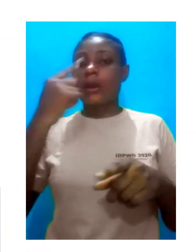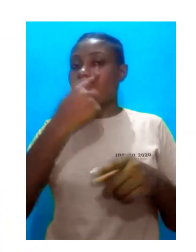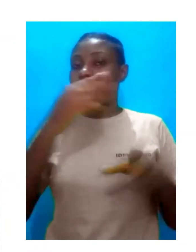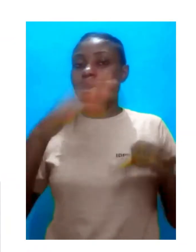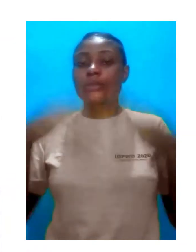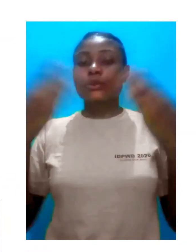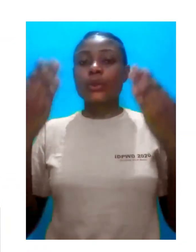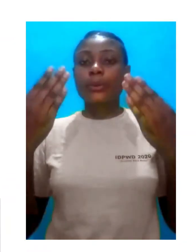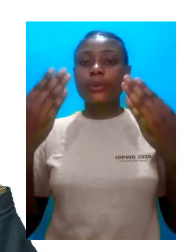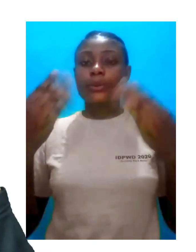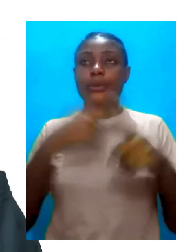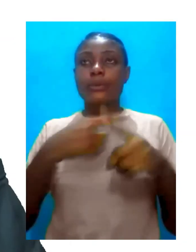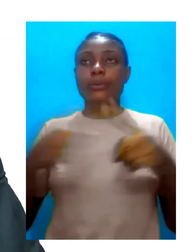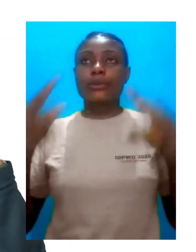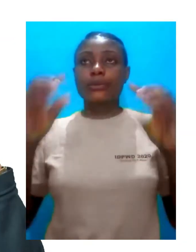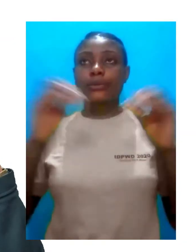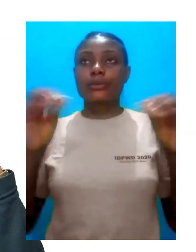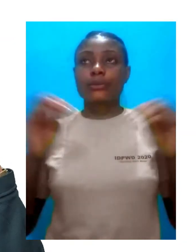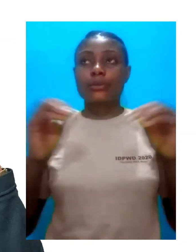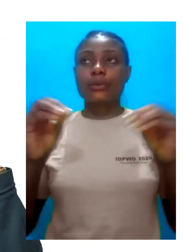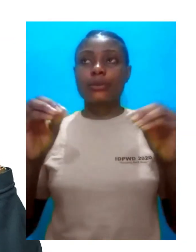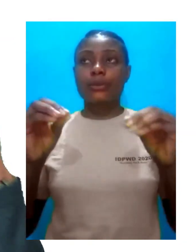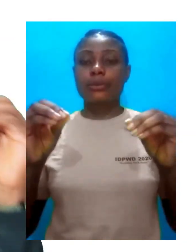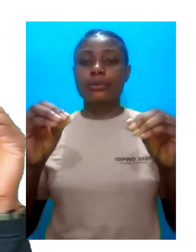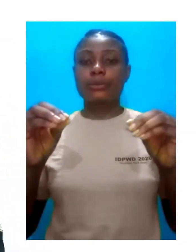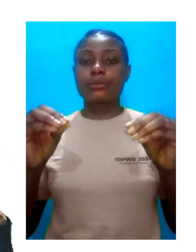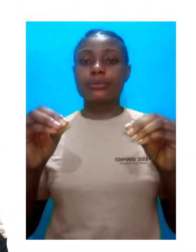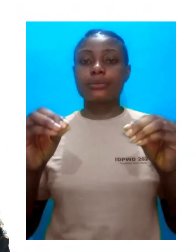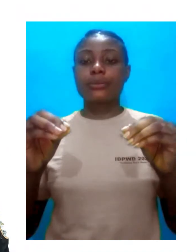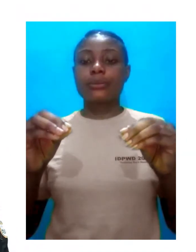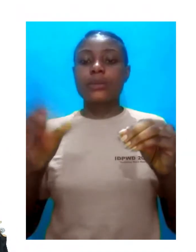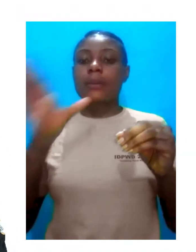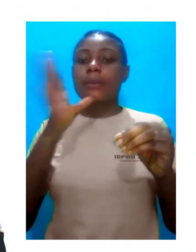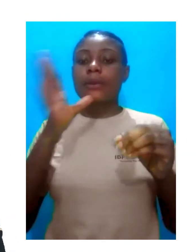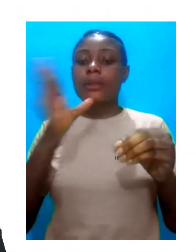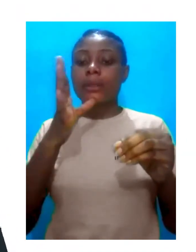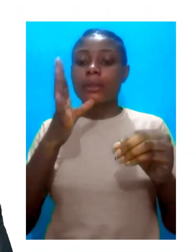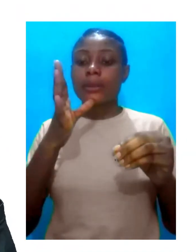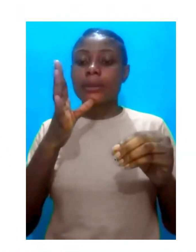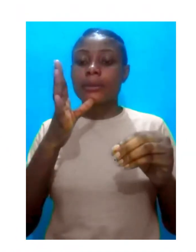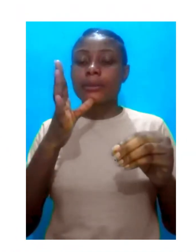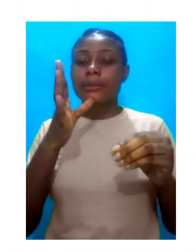the sign for eyes open but no.